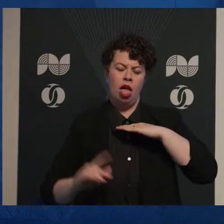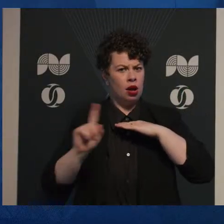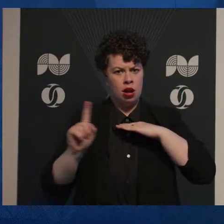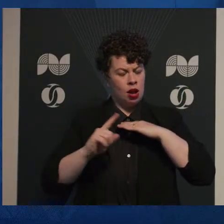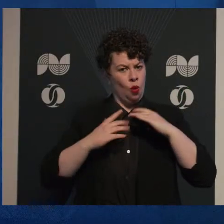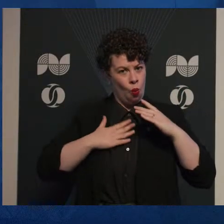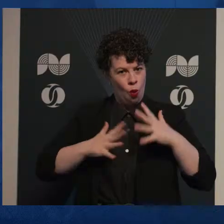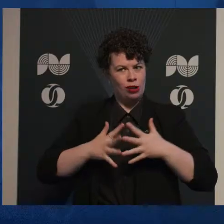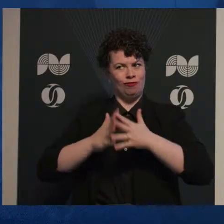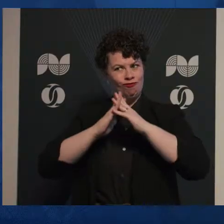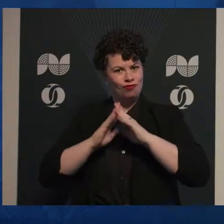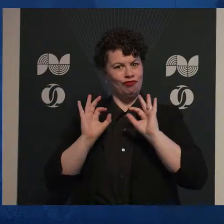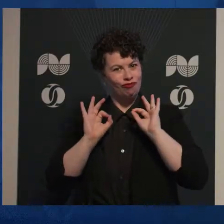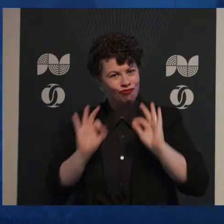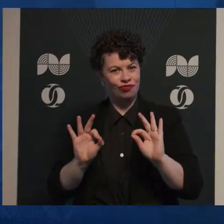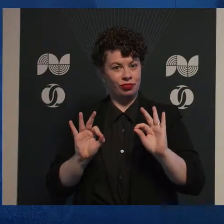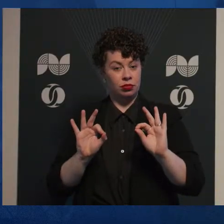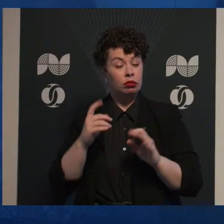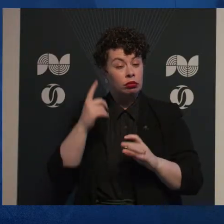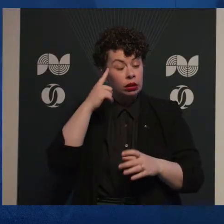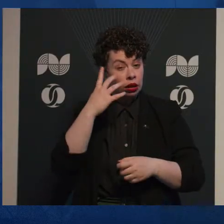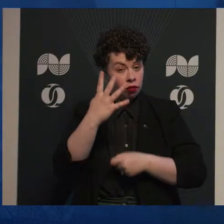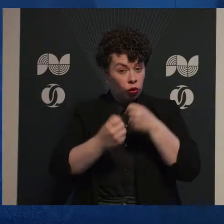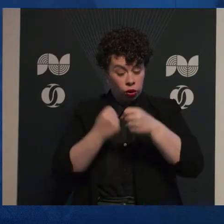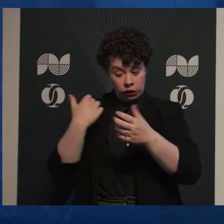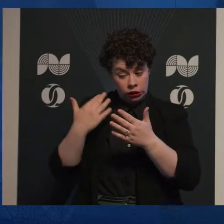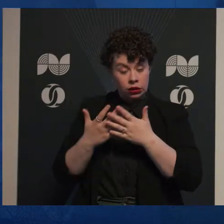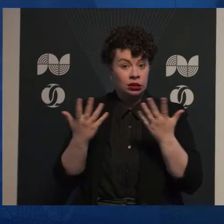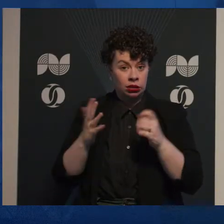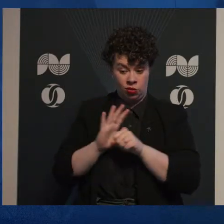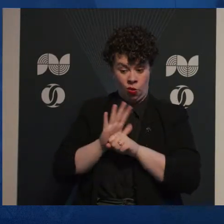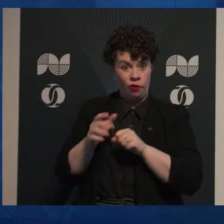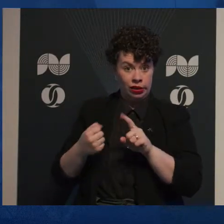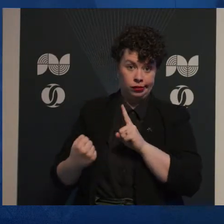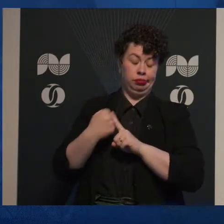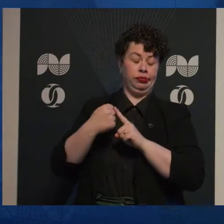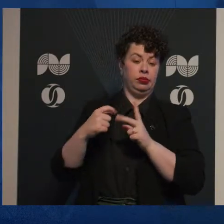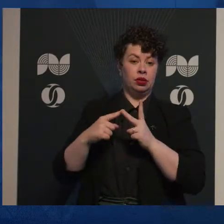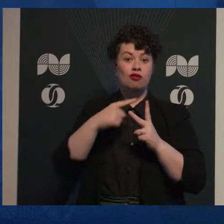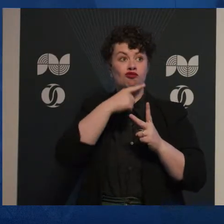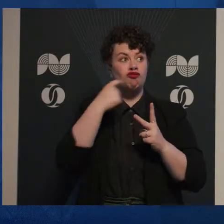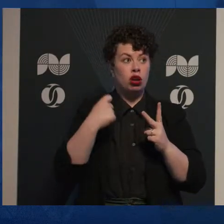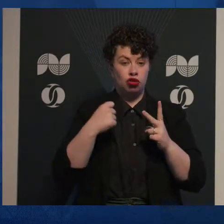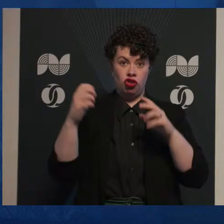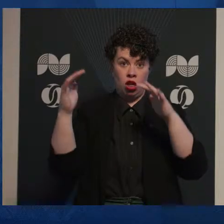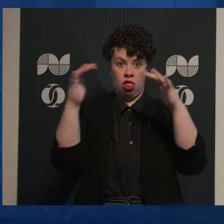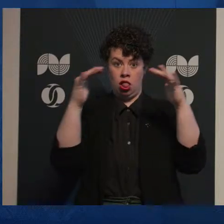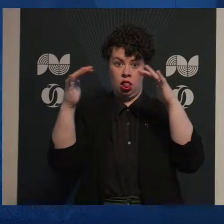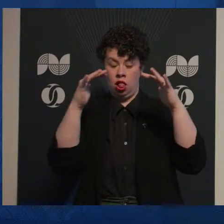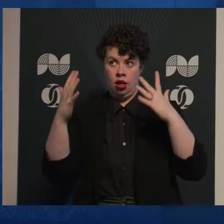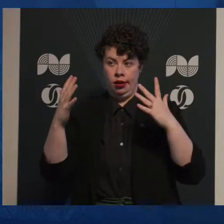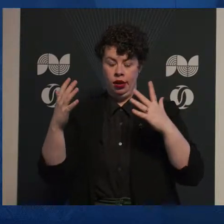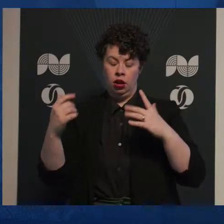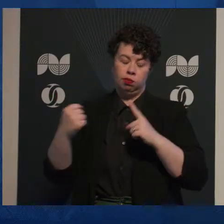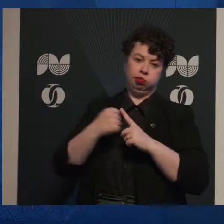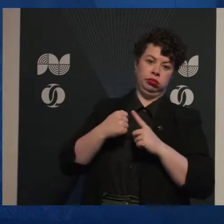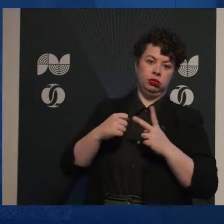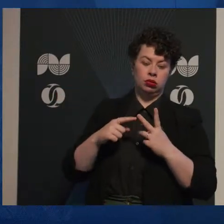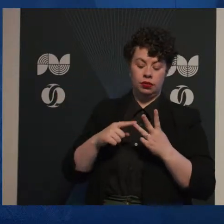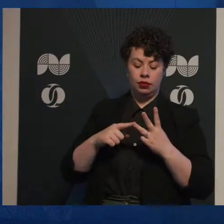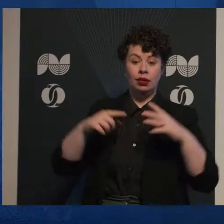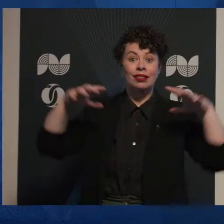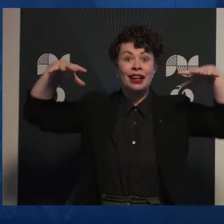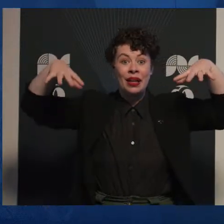years, Moldova has weathered the pandemic, the impact of the Russia war in Ukraine, severe